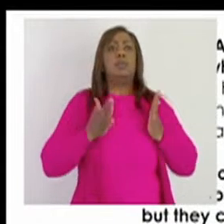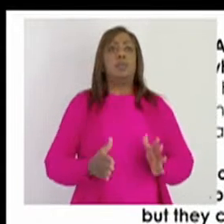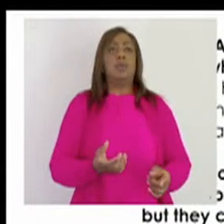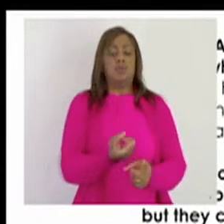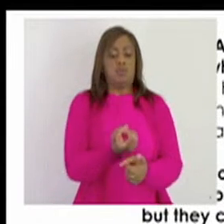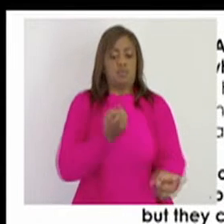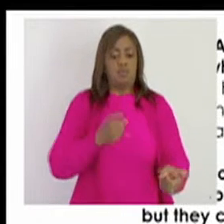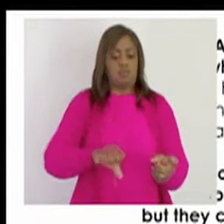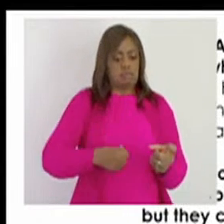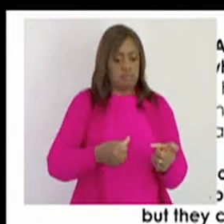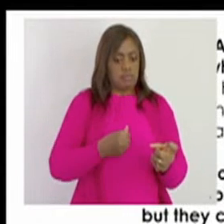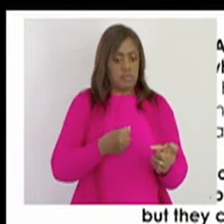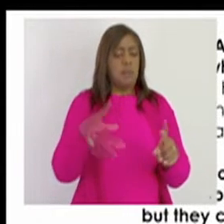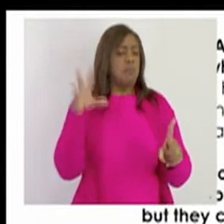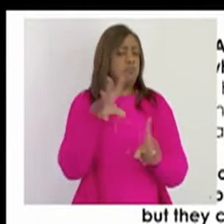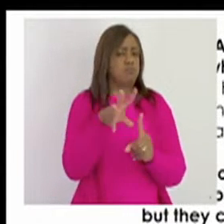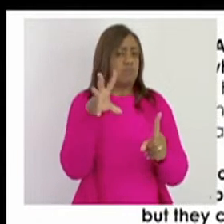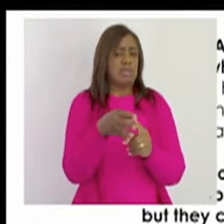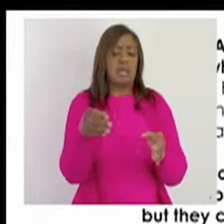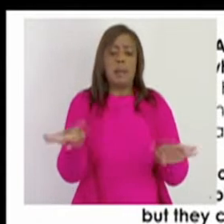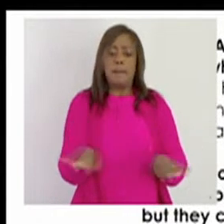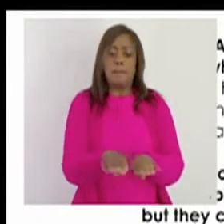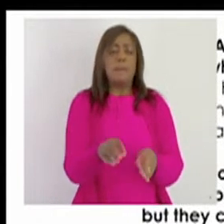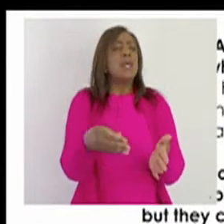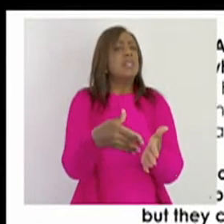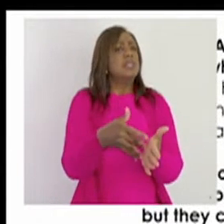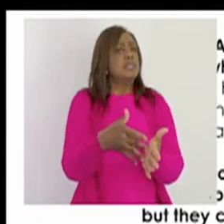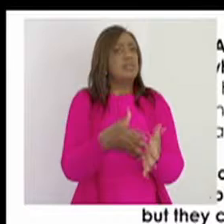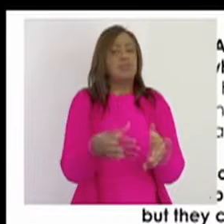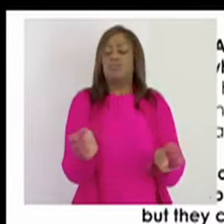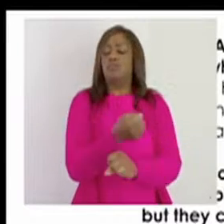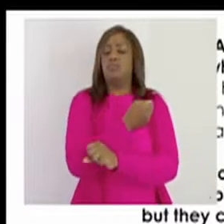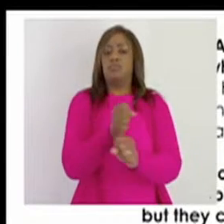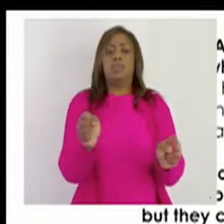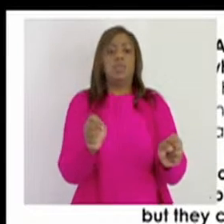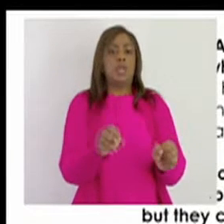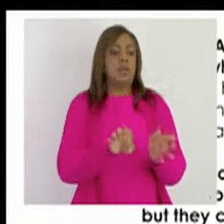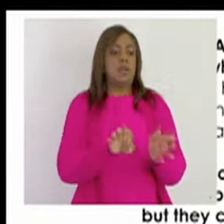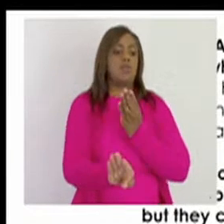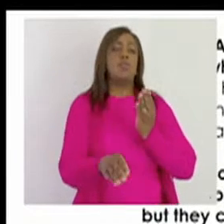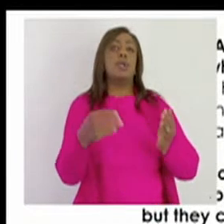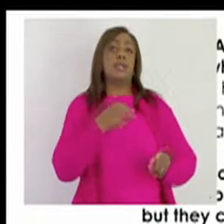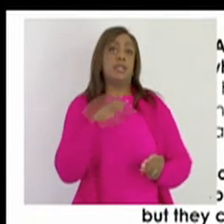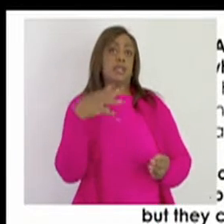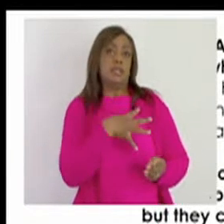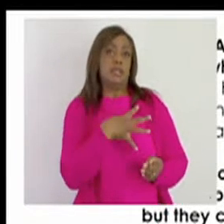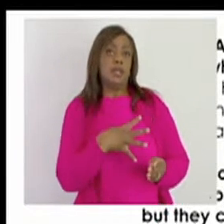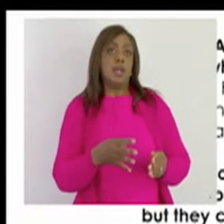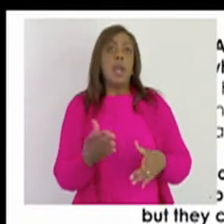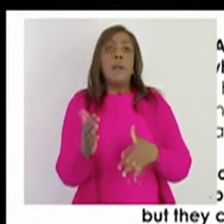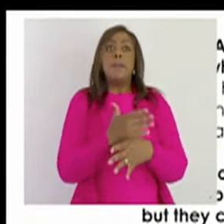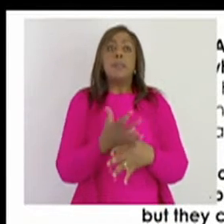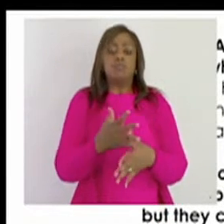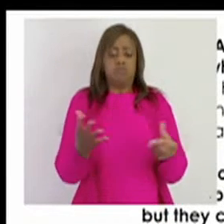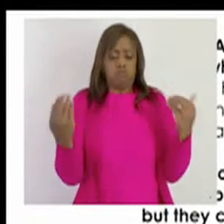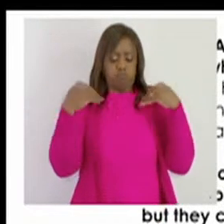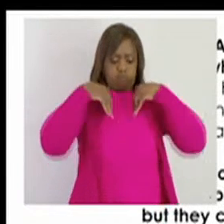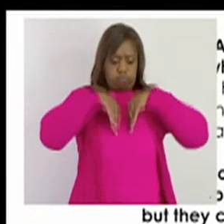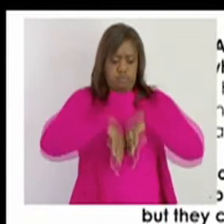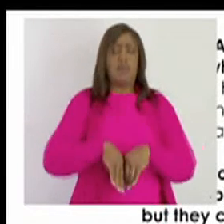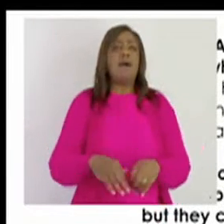by bacteria or viruses. However, when the white blood cells are attacked by HIV or